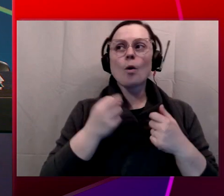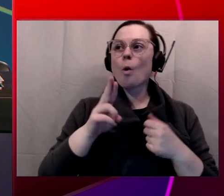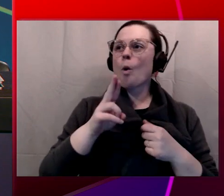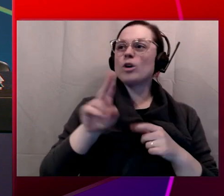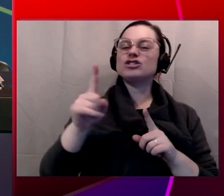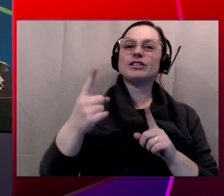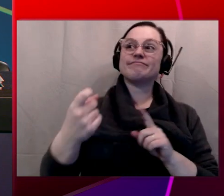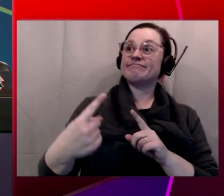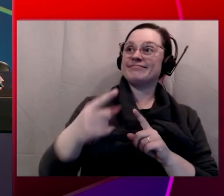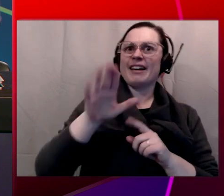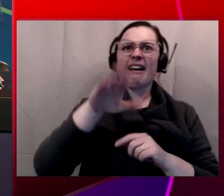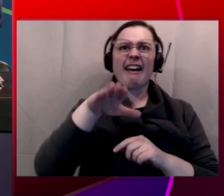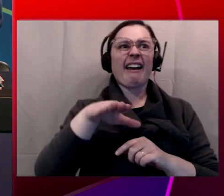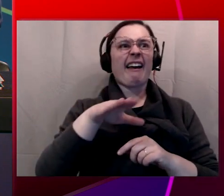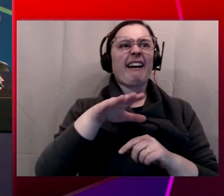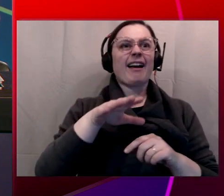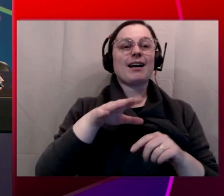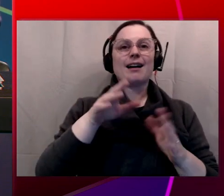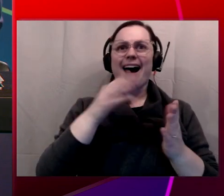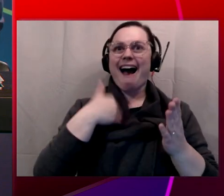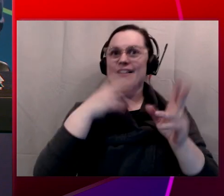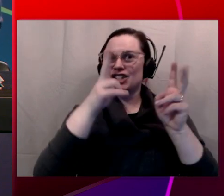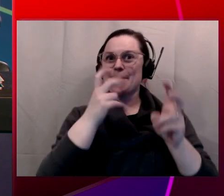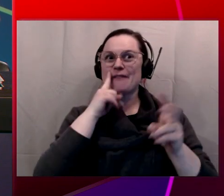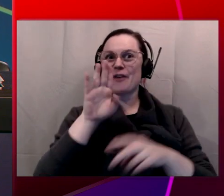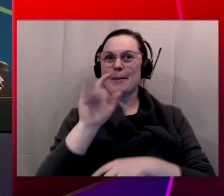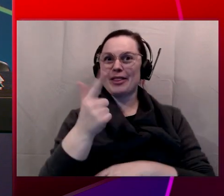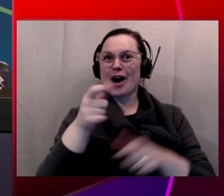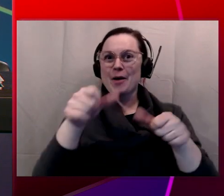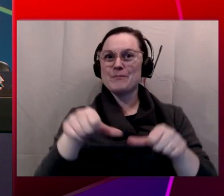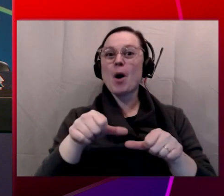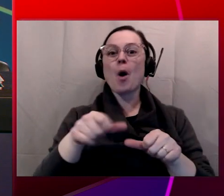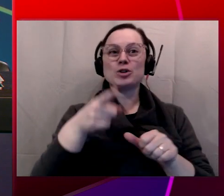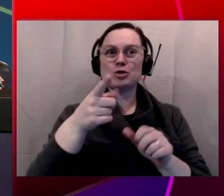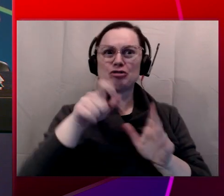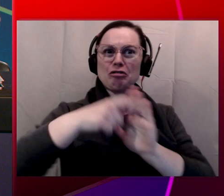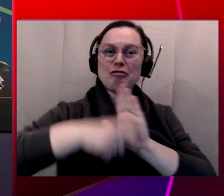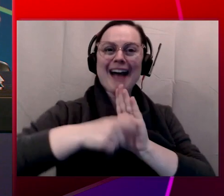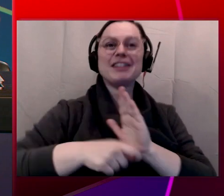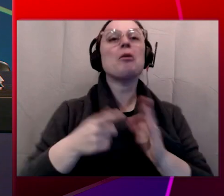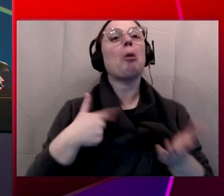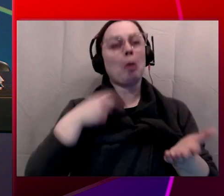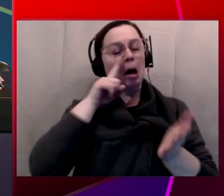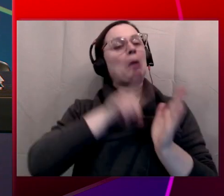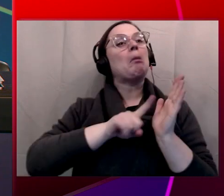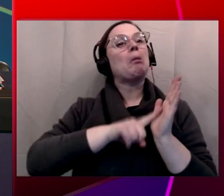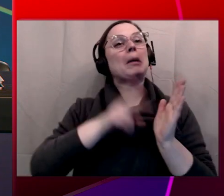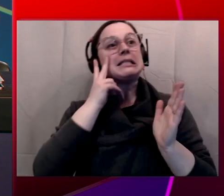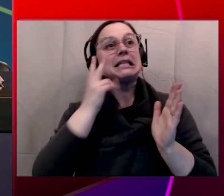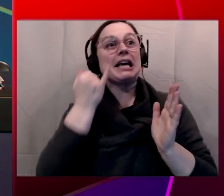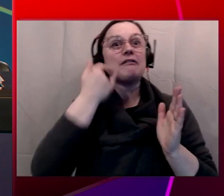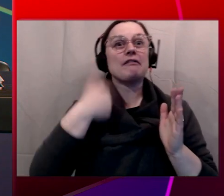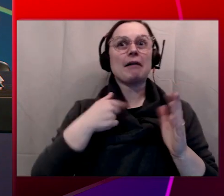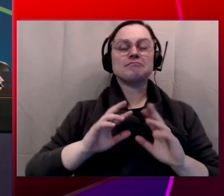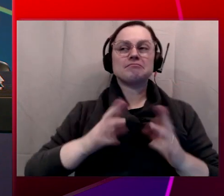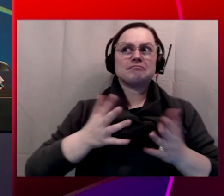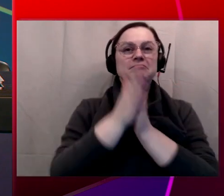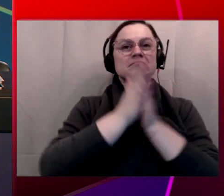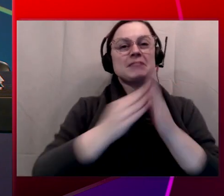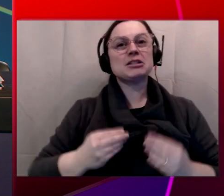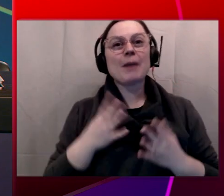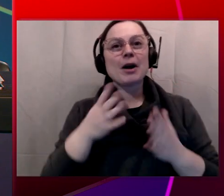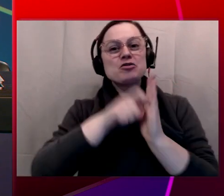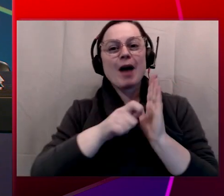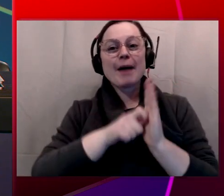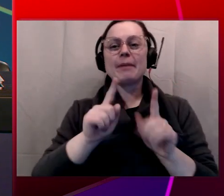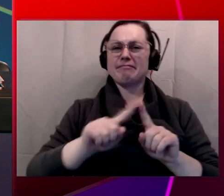would be an awesome blog post, I will look into that and maybe can write something about it. But feel free to contact